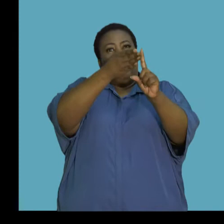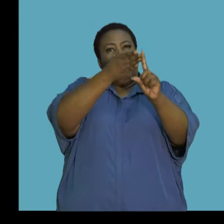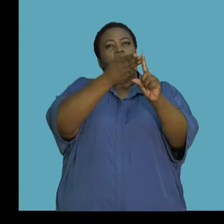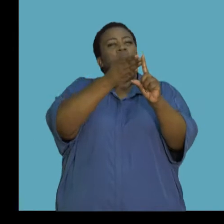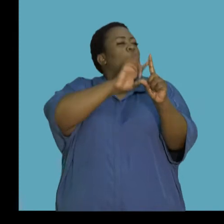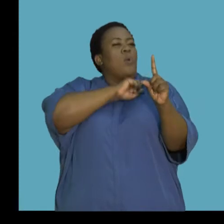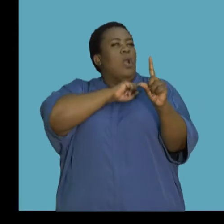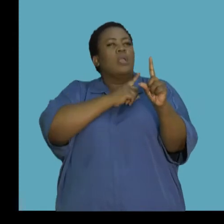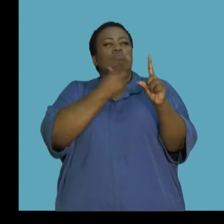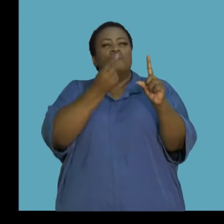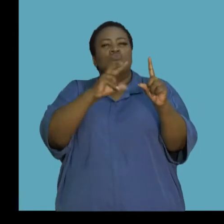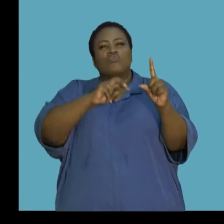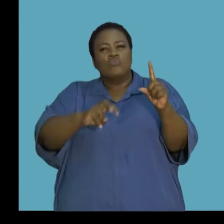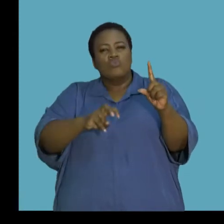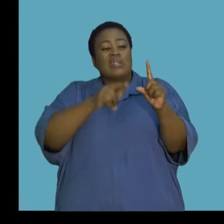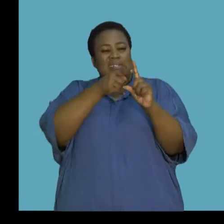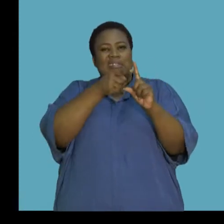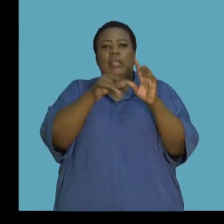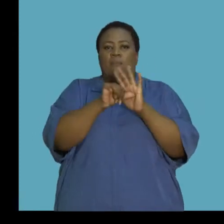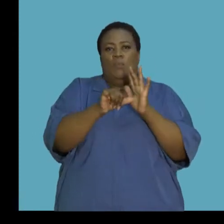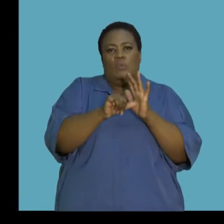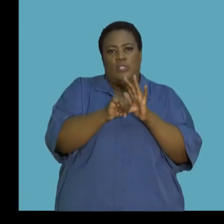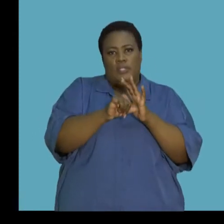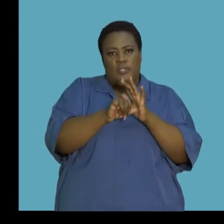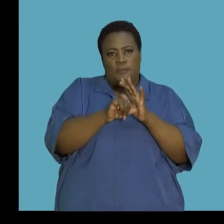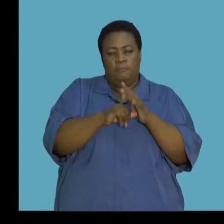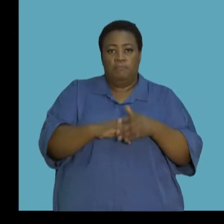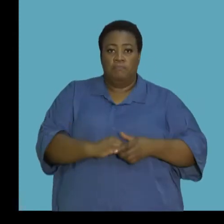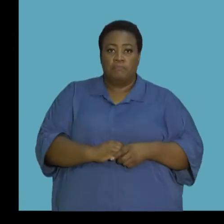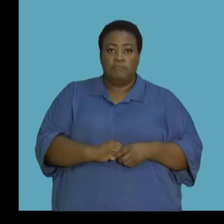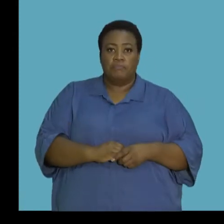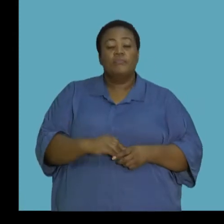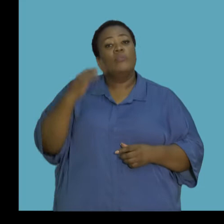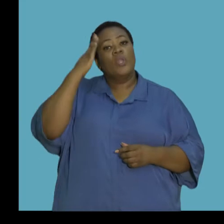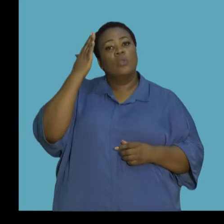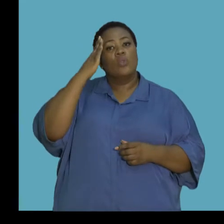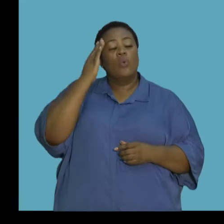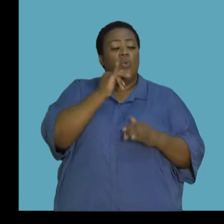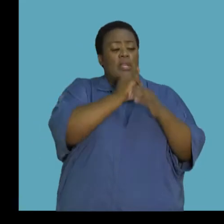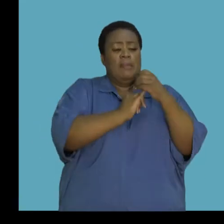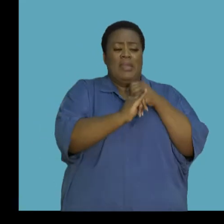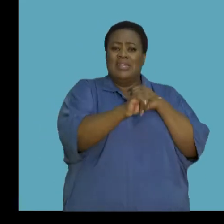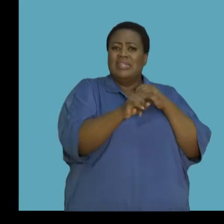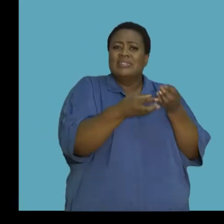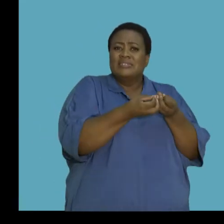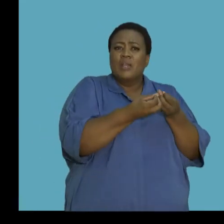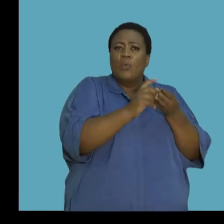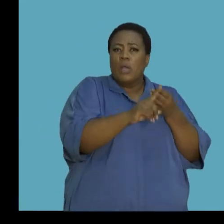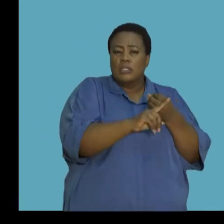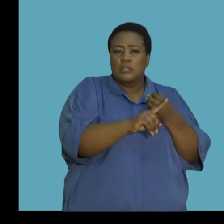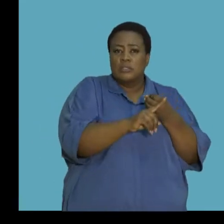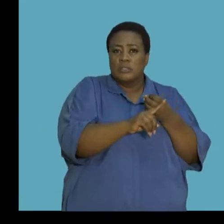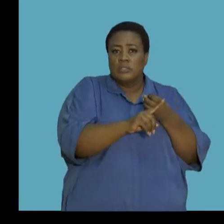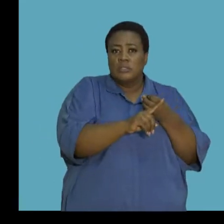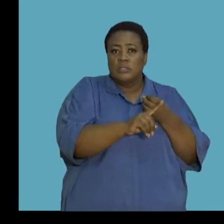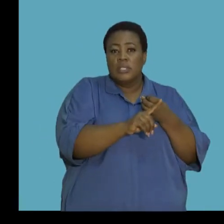that aim is essentially an investigative question around what we're trying to establish. We've got to know what our independent variables